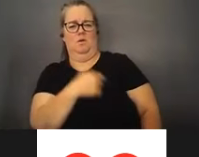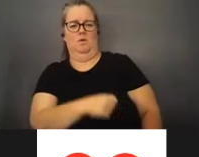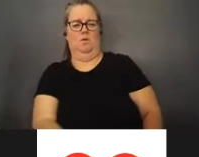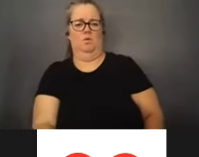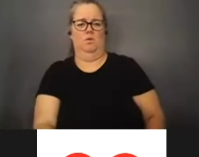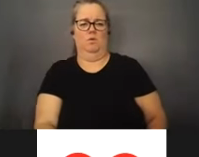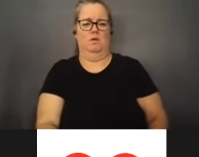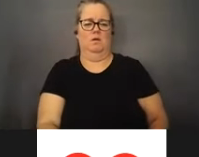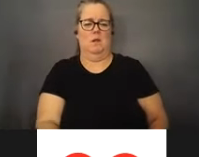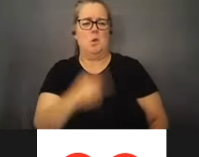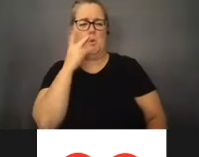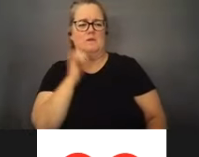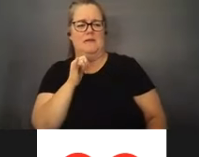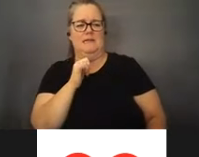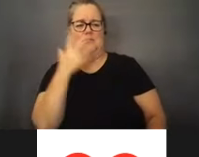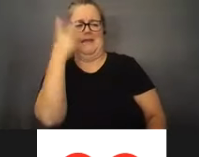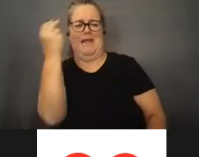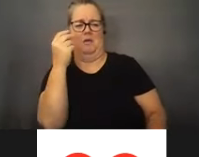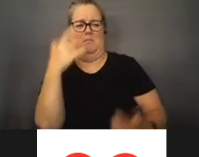That guy looks like he was out on the field.